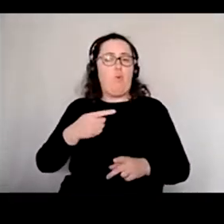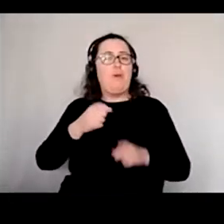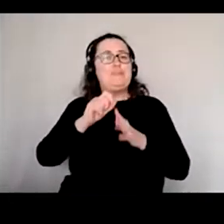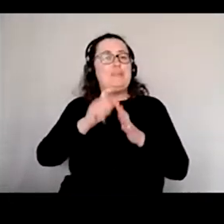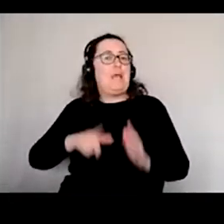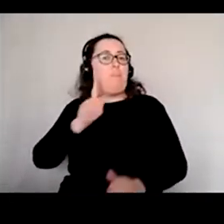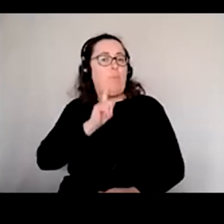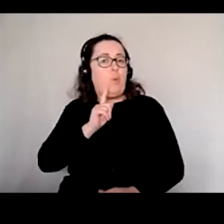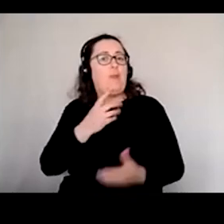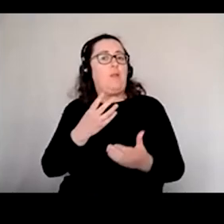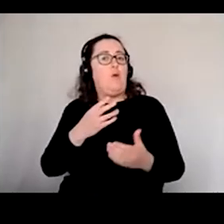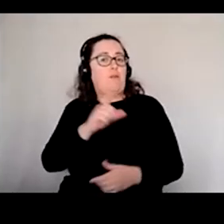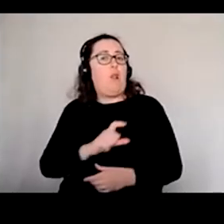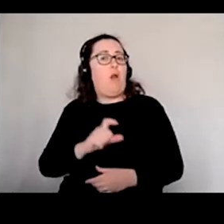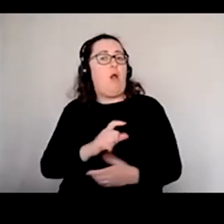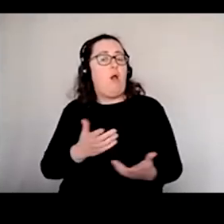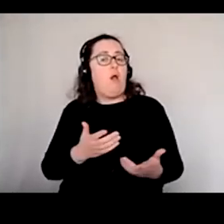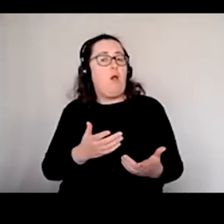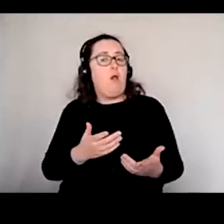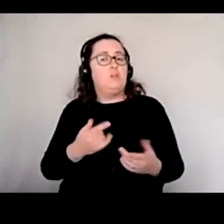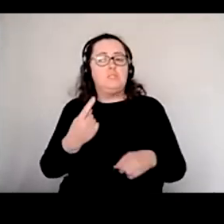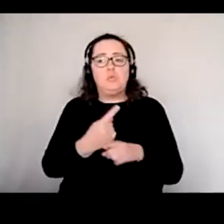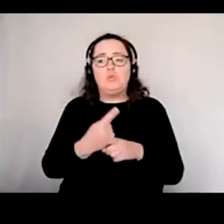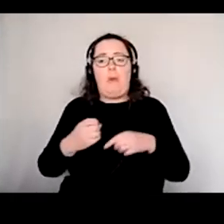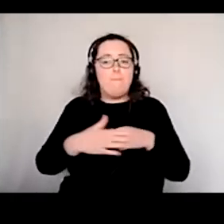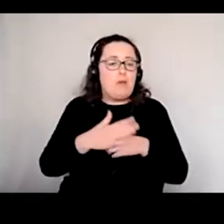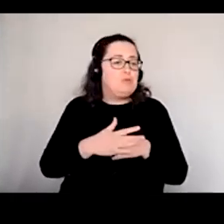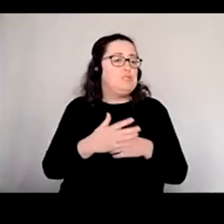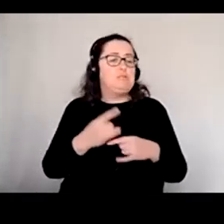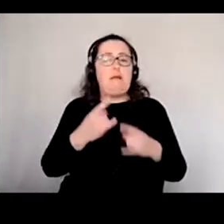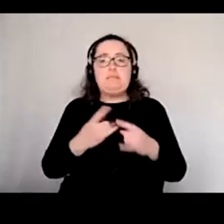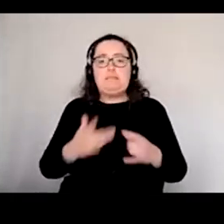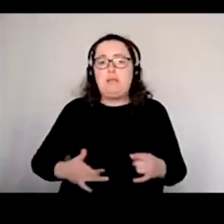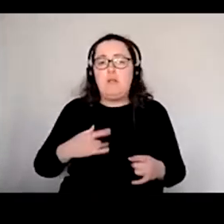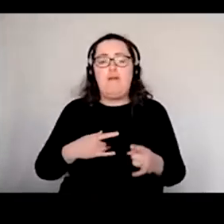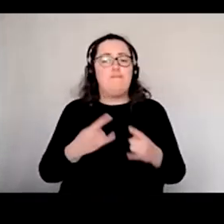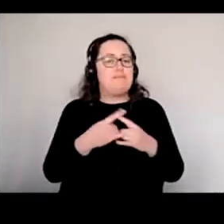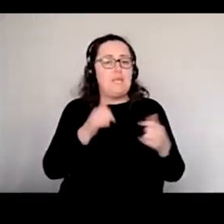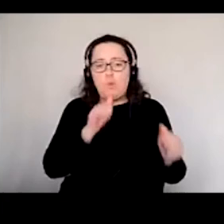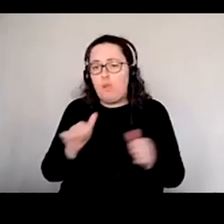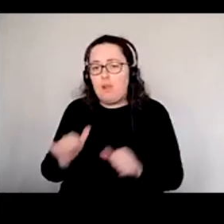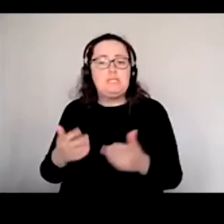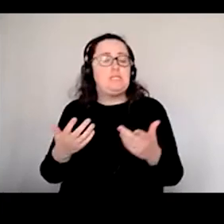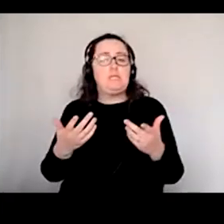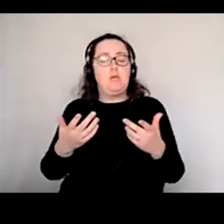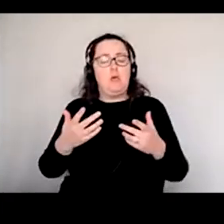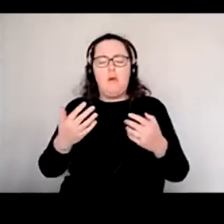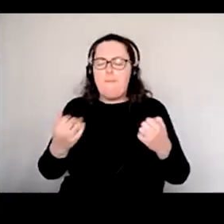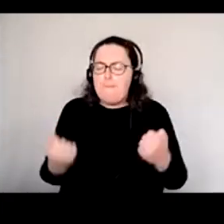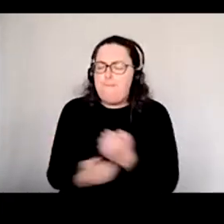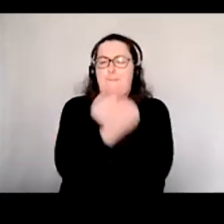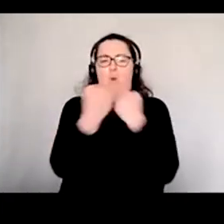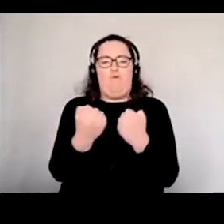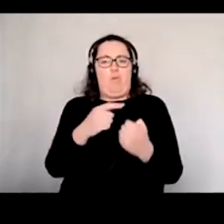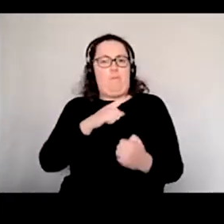about her relationships, her marriage, sex life, sexuality quite a lot. That would have been really powerful as a disabled